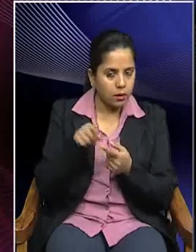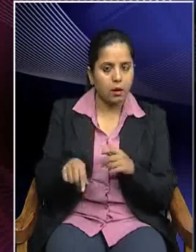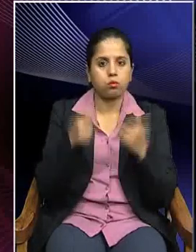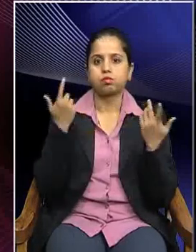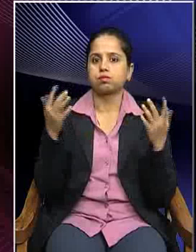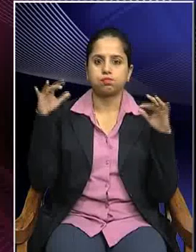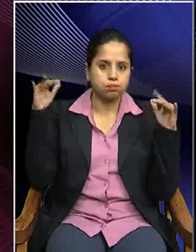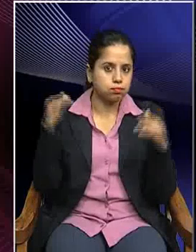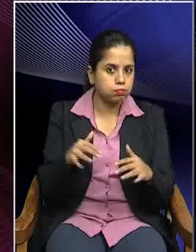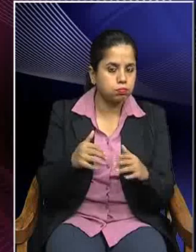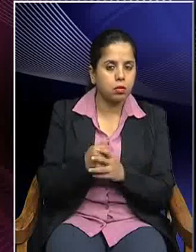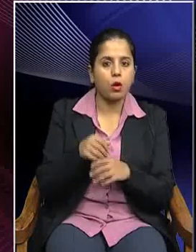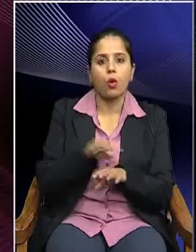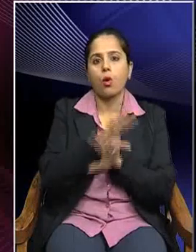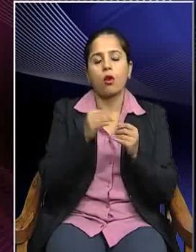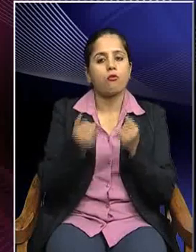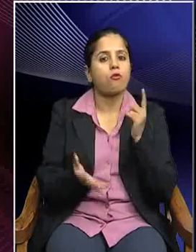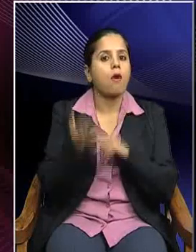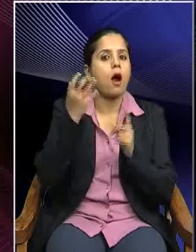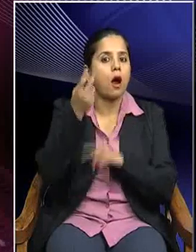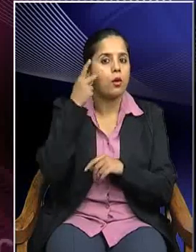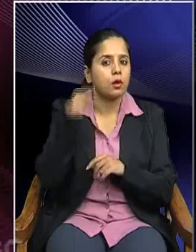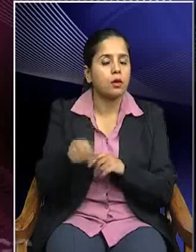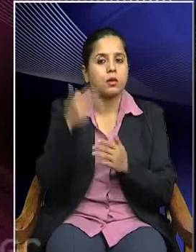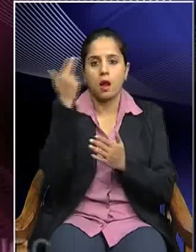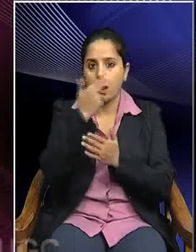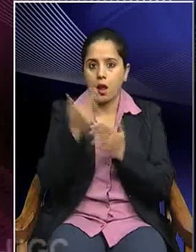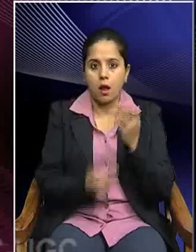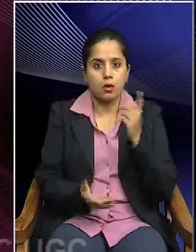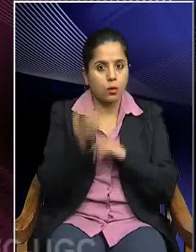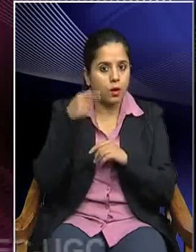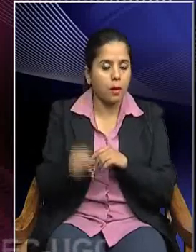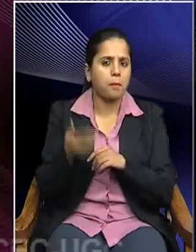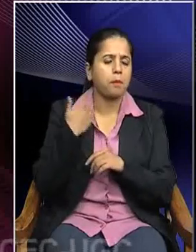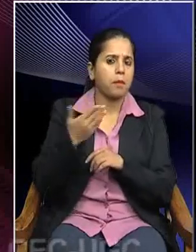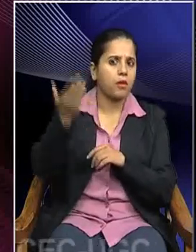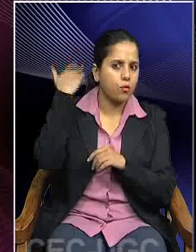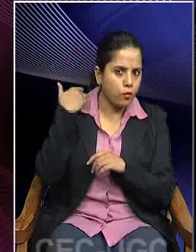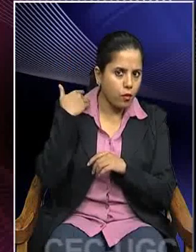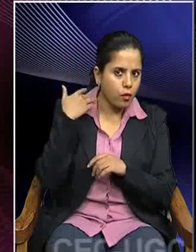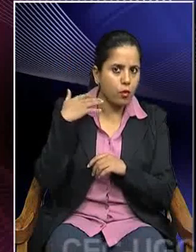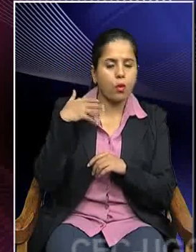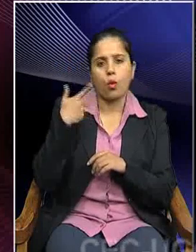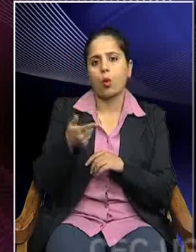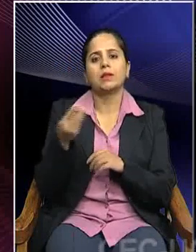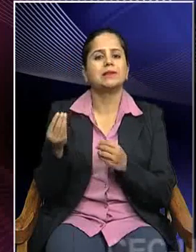assembling all the findings, artistic findings of past in